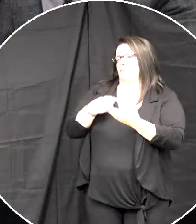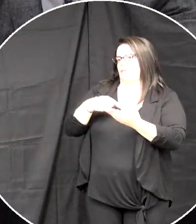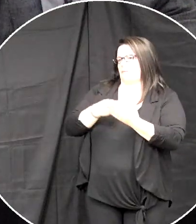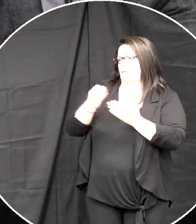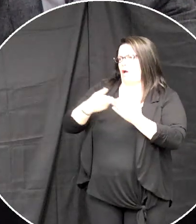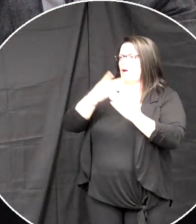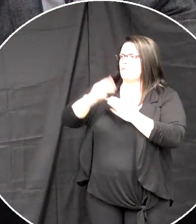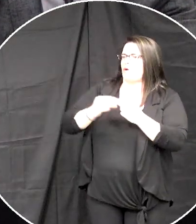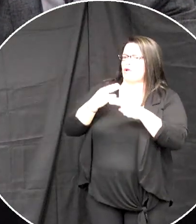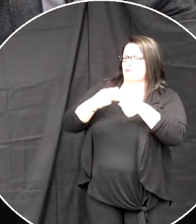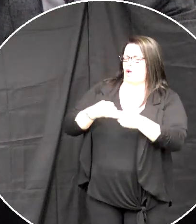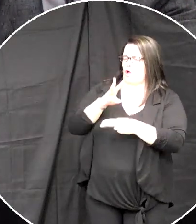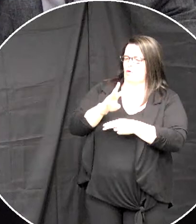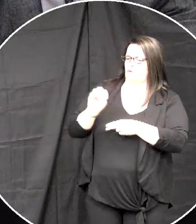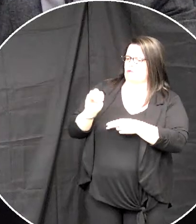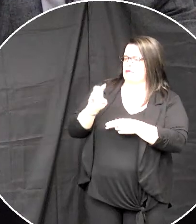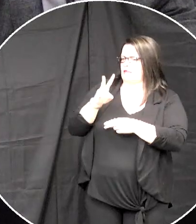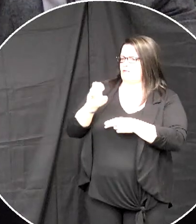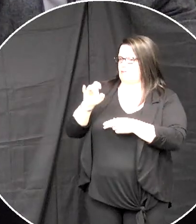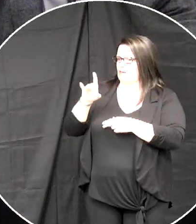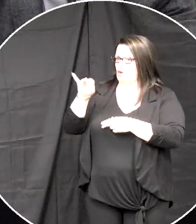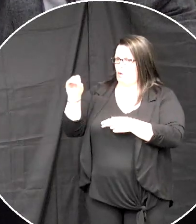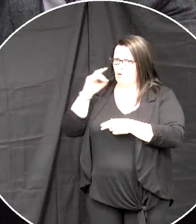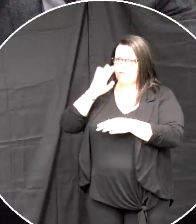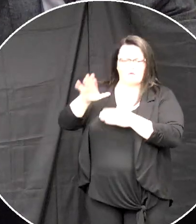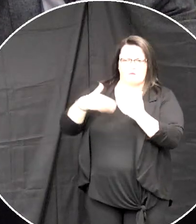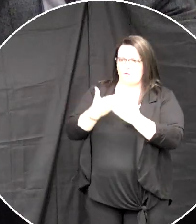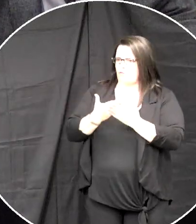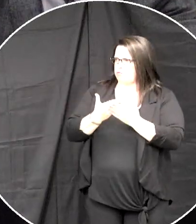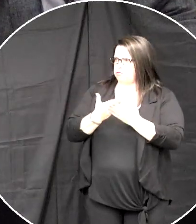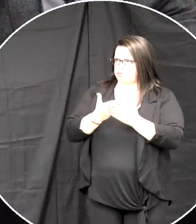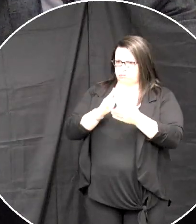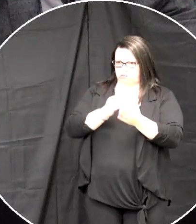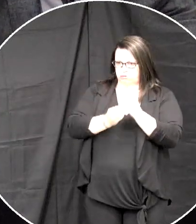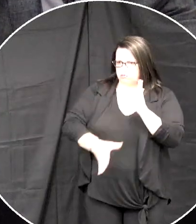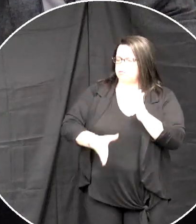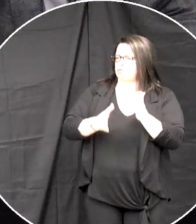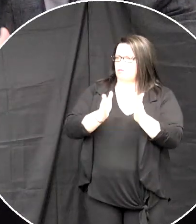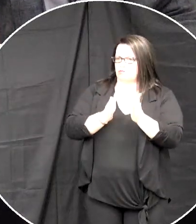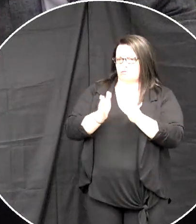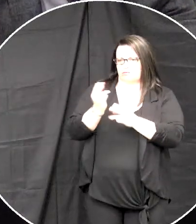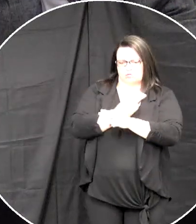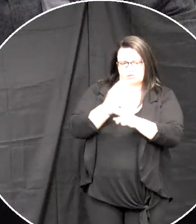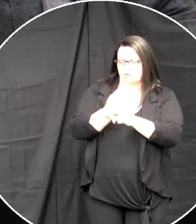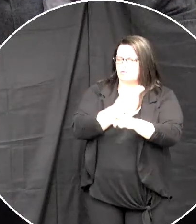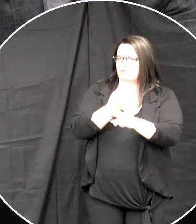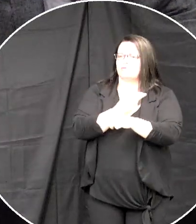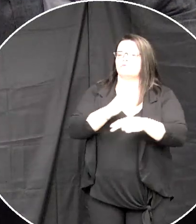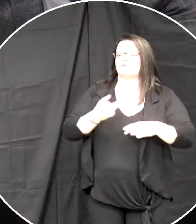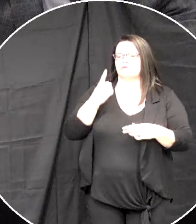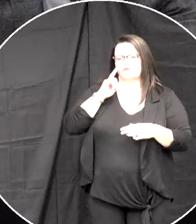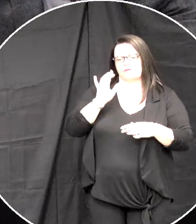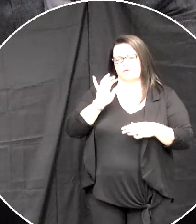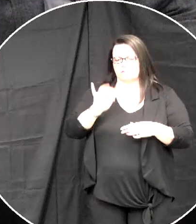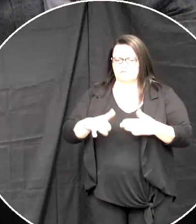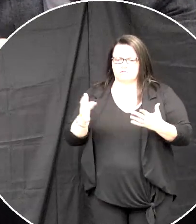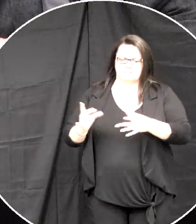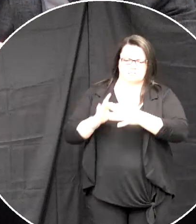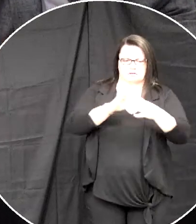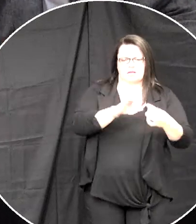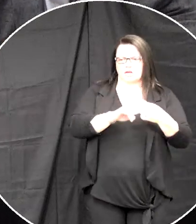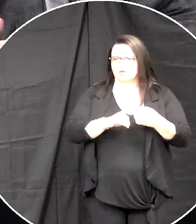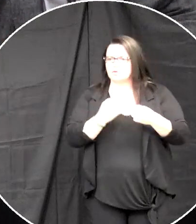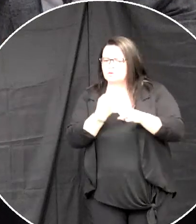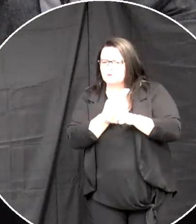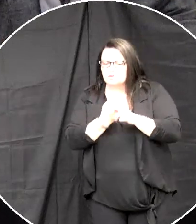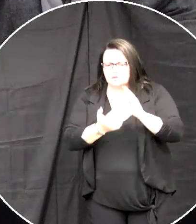student population to use. It aligned with our deep learning initiative to get them more into using technology